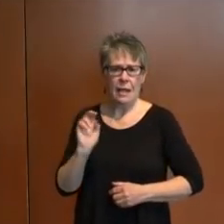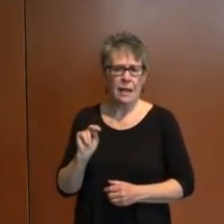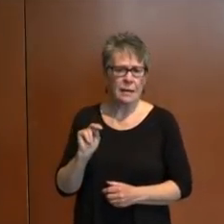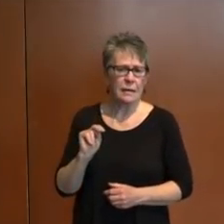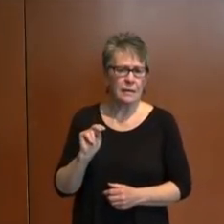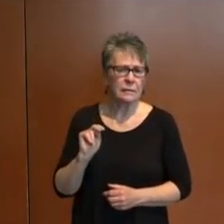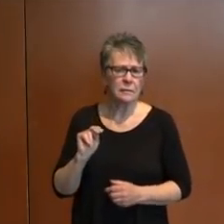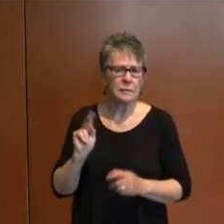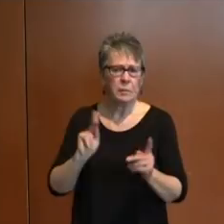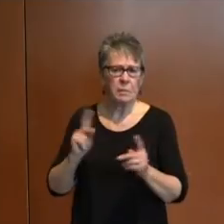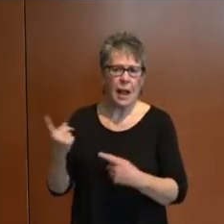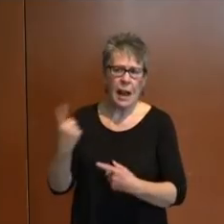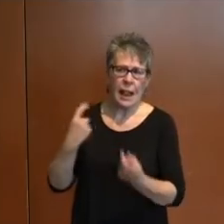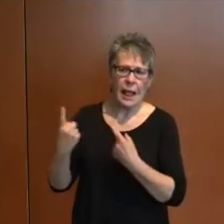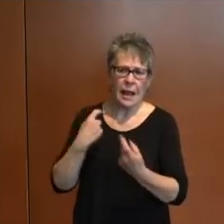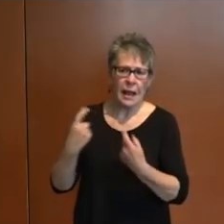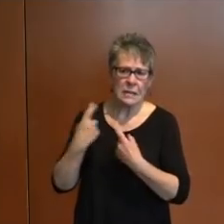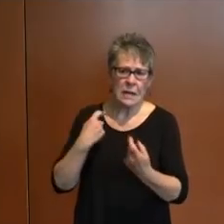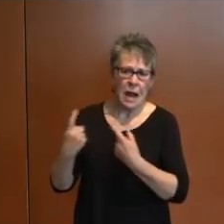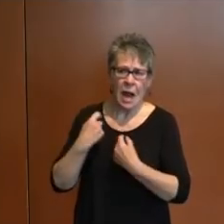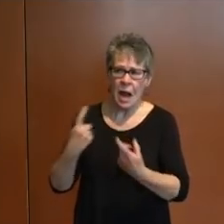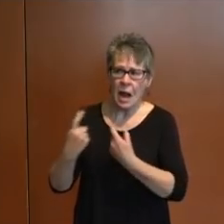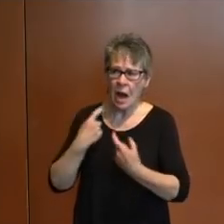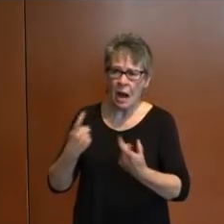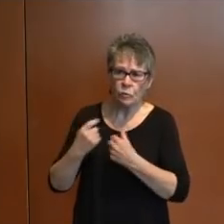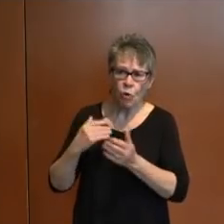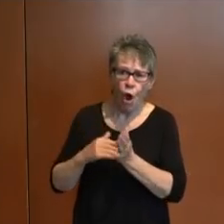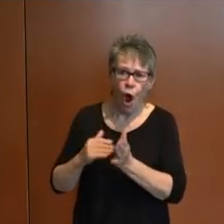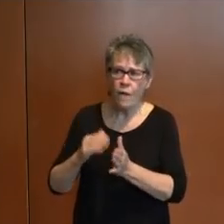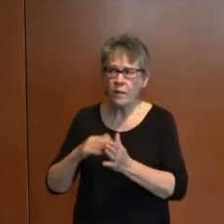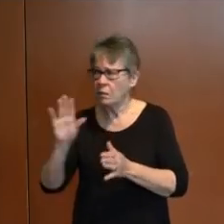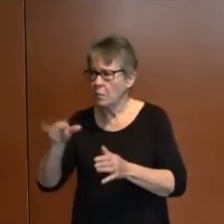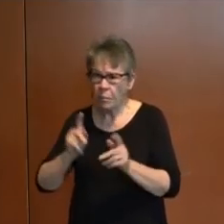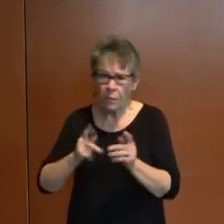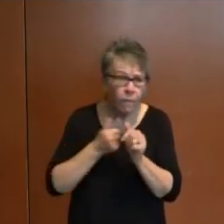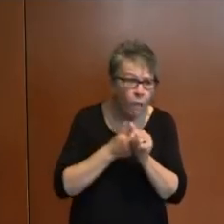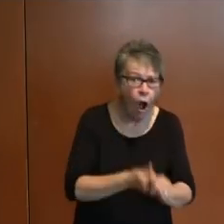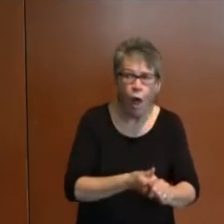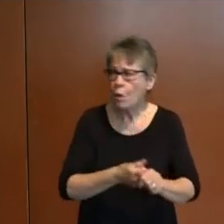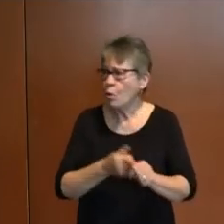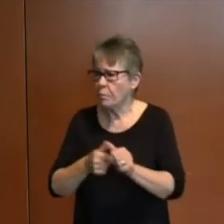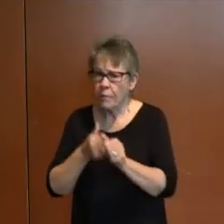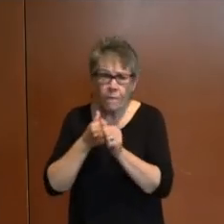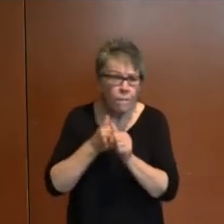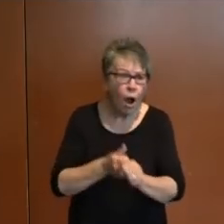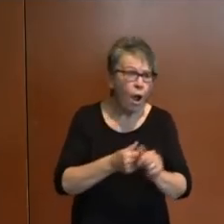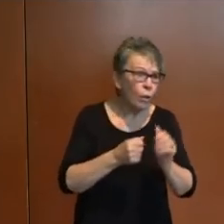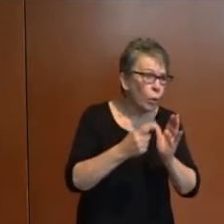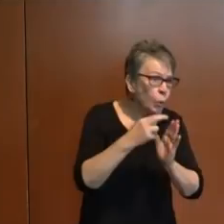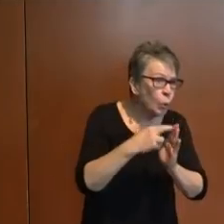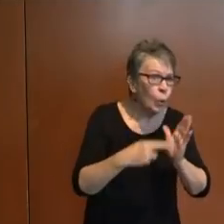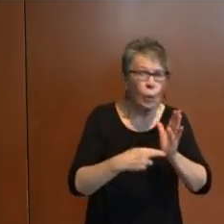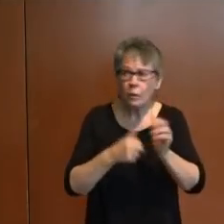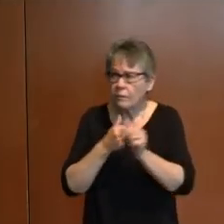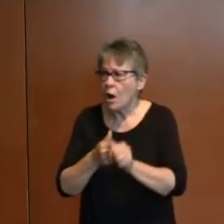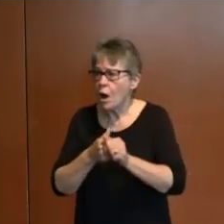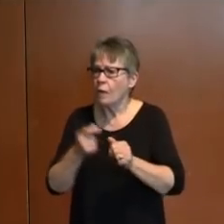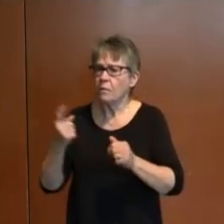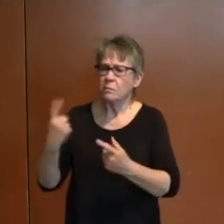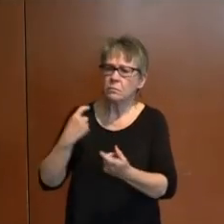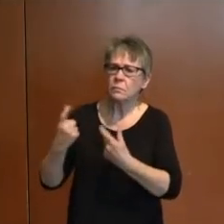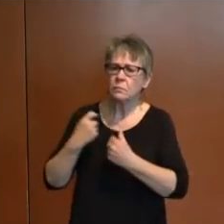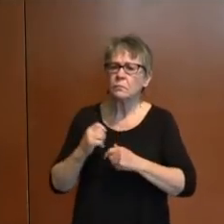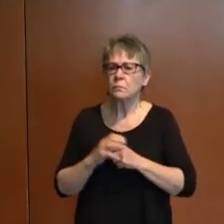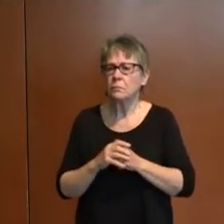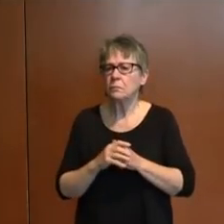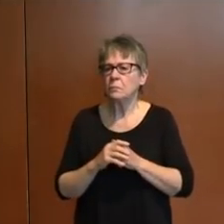executive orders have been issued and ramped up. Since we started tracking, there's been 13 total incidents, of which